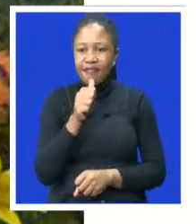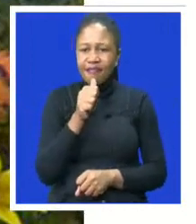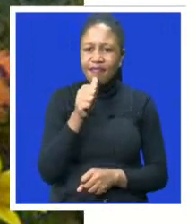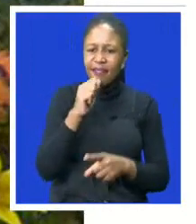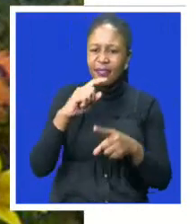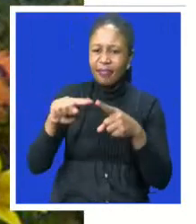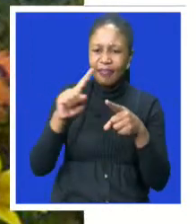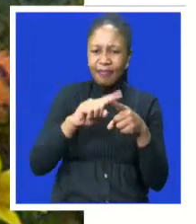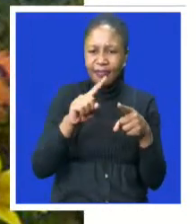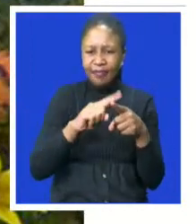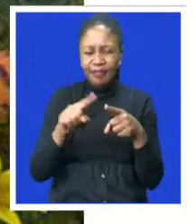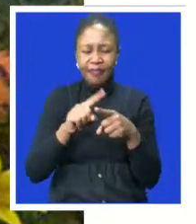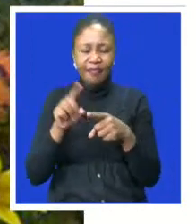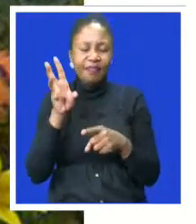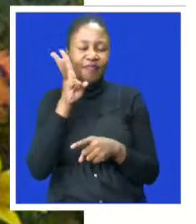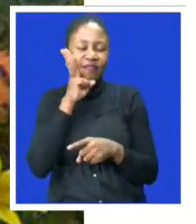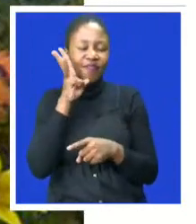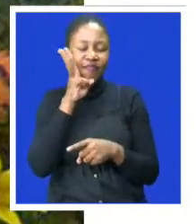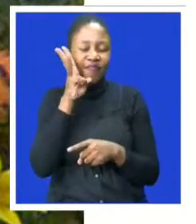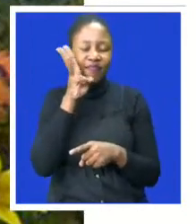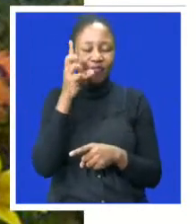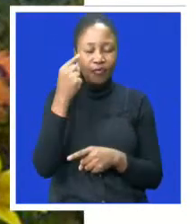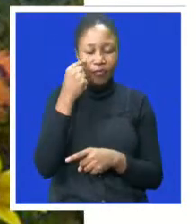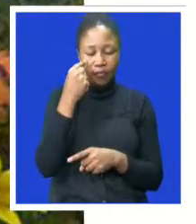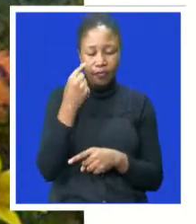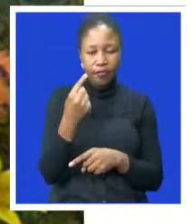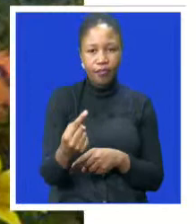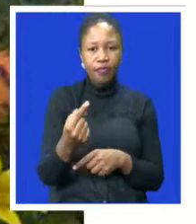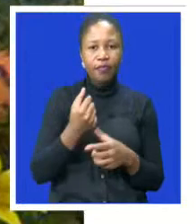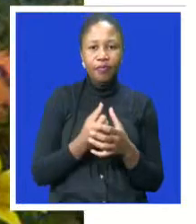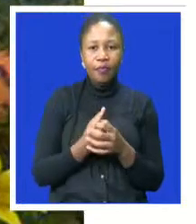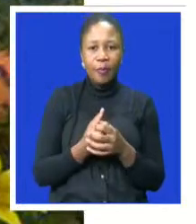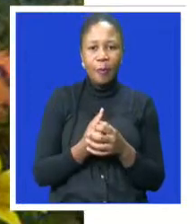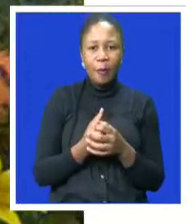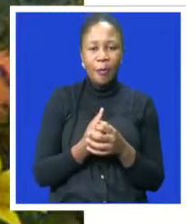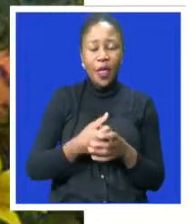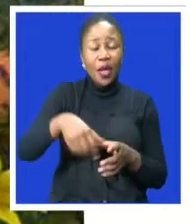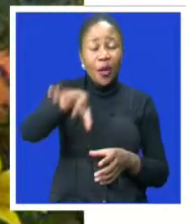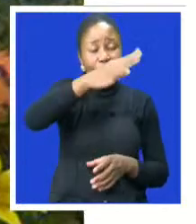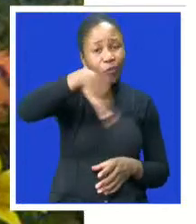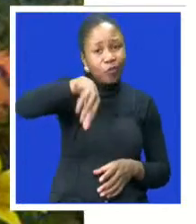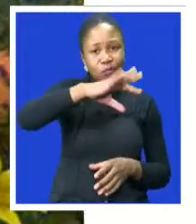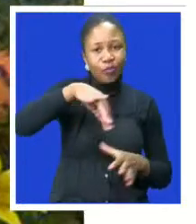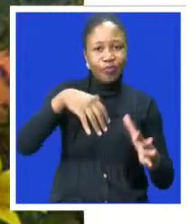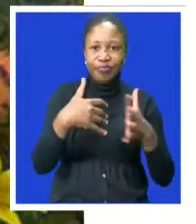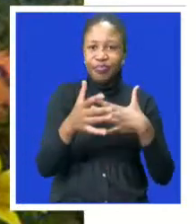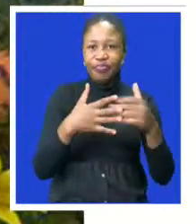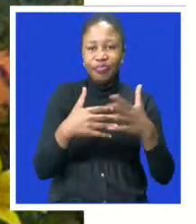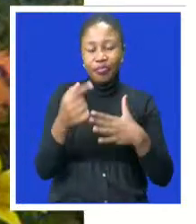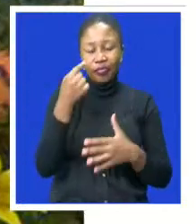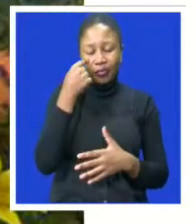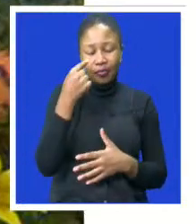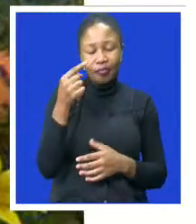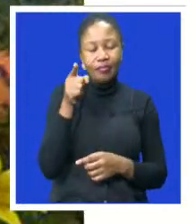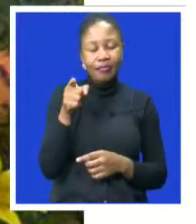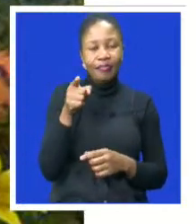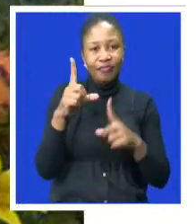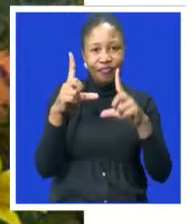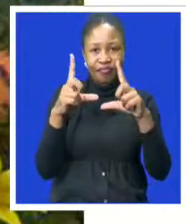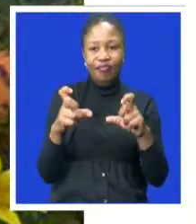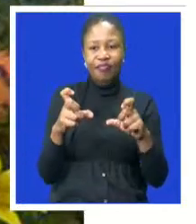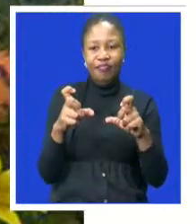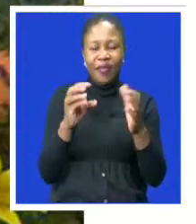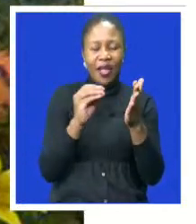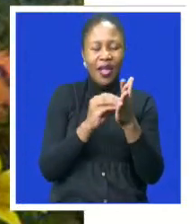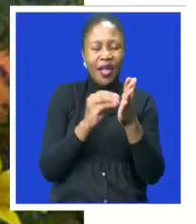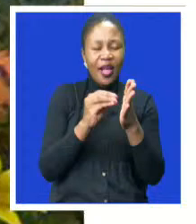Okay? Now all of these things that you can see in the picture, there is water there, it's a river,